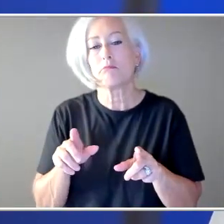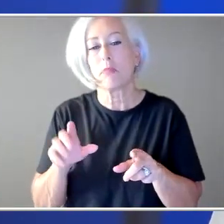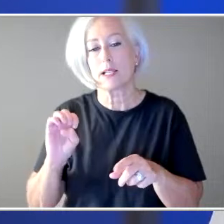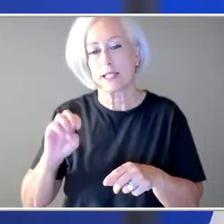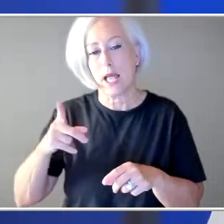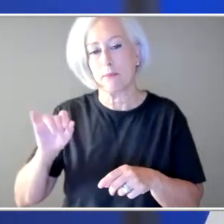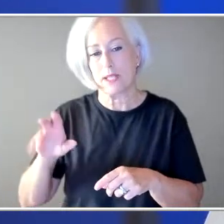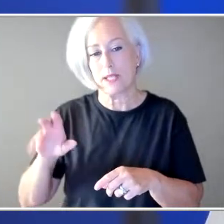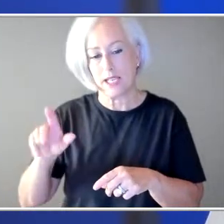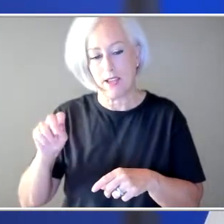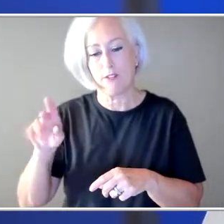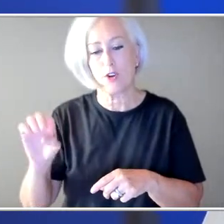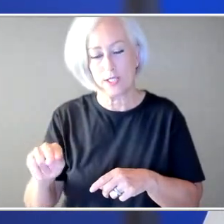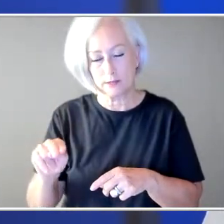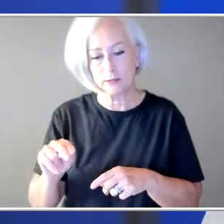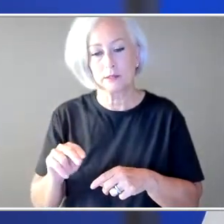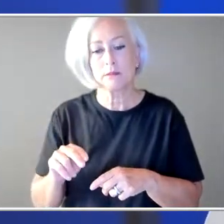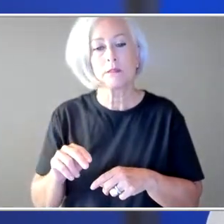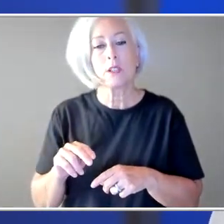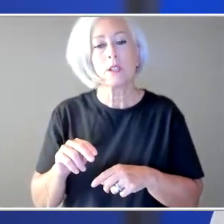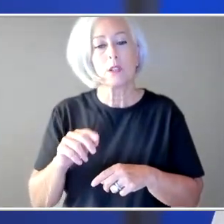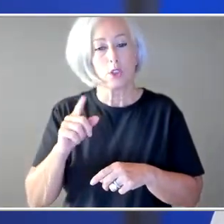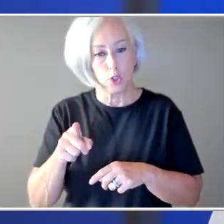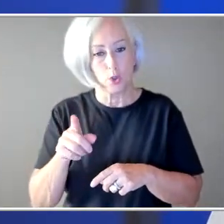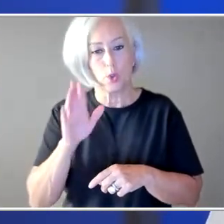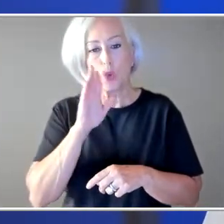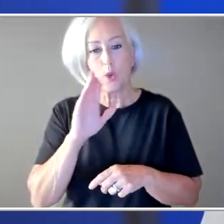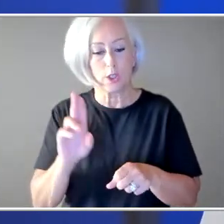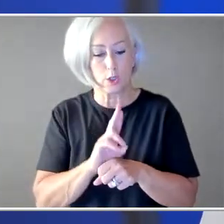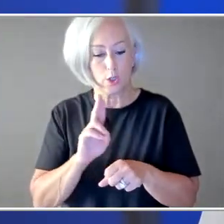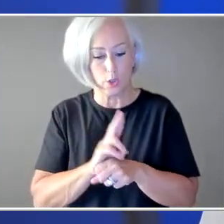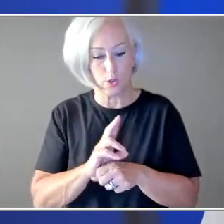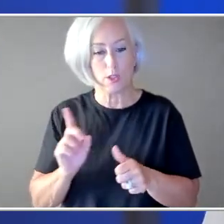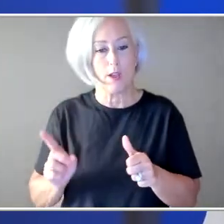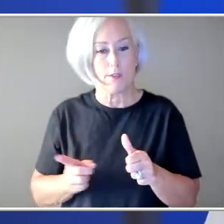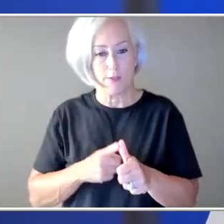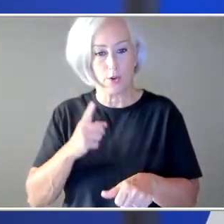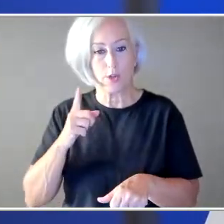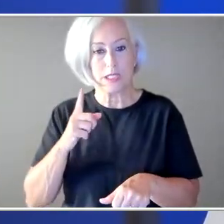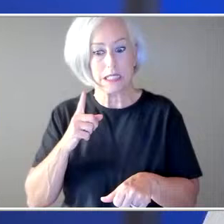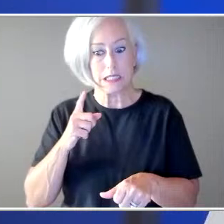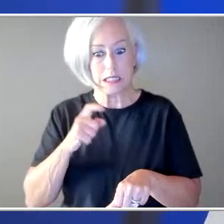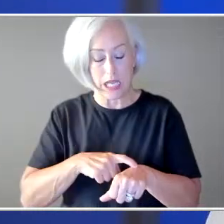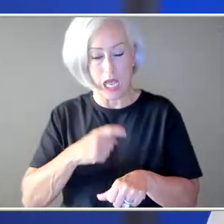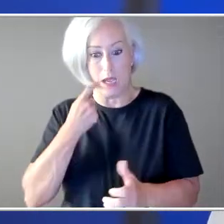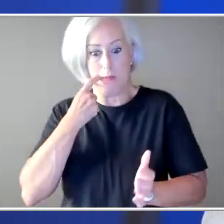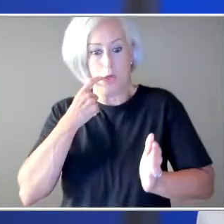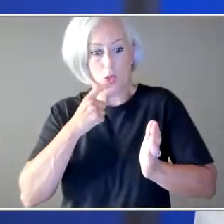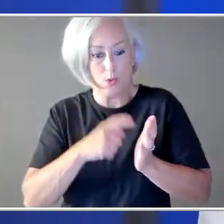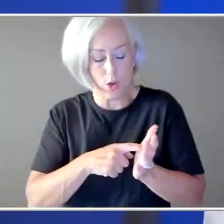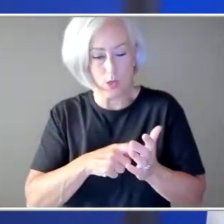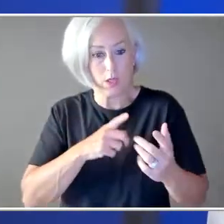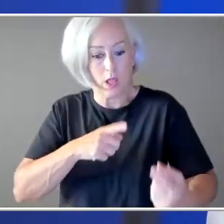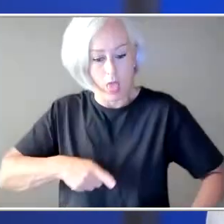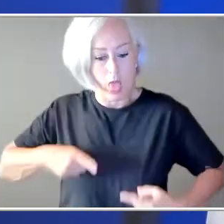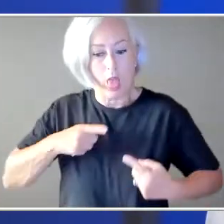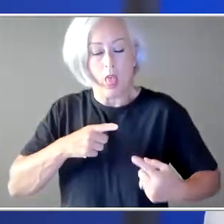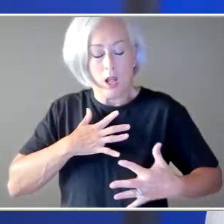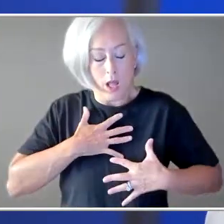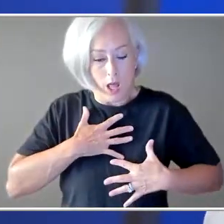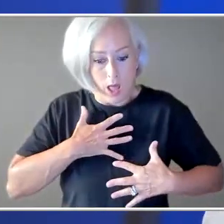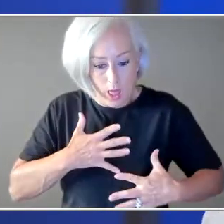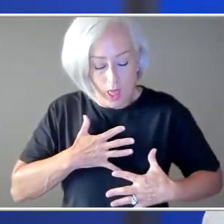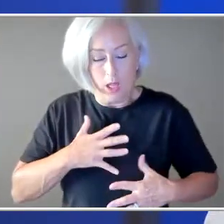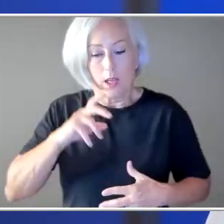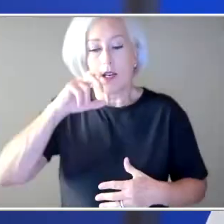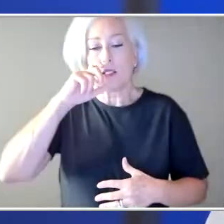injectors, and you would use the first dose at the first sign of anaphylactic-like symptoms, and then